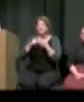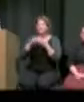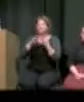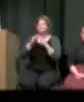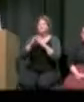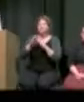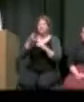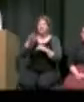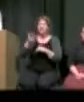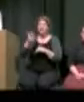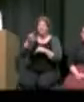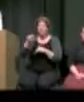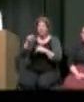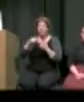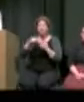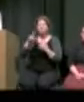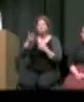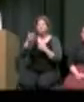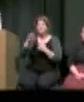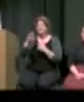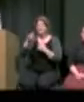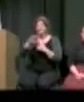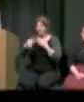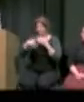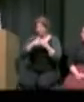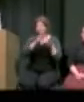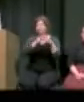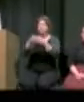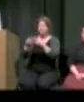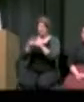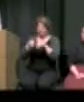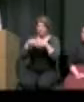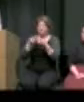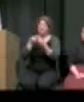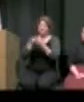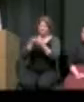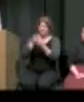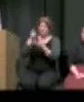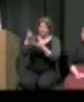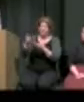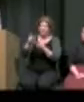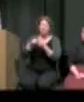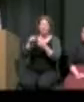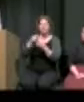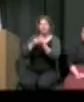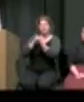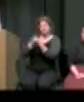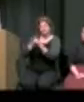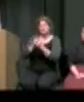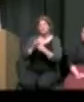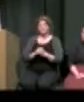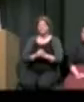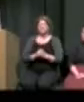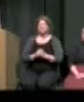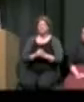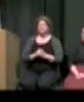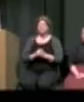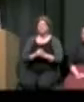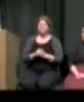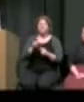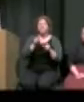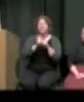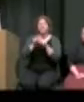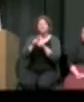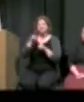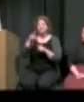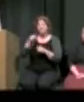City of Cuyahoga Falls and Summit County have all provided either cash or in-kind contributions. And we also